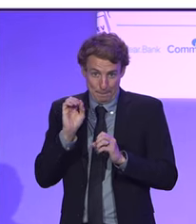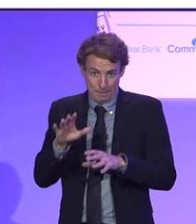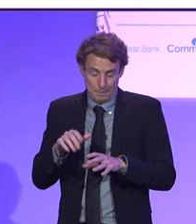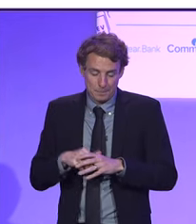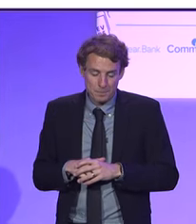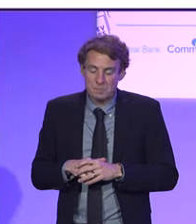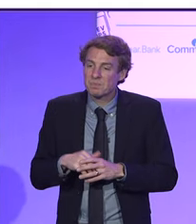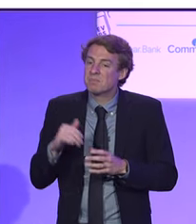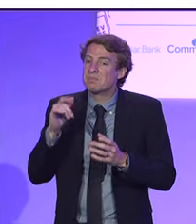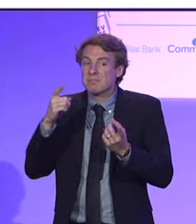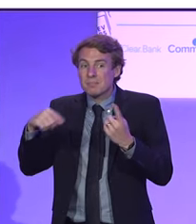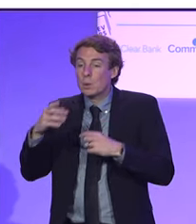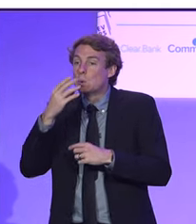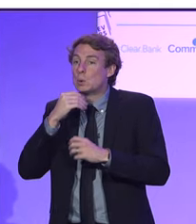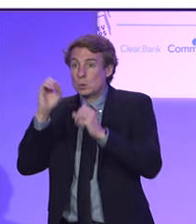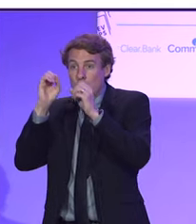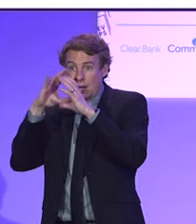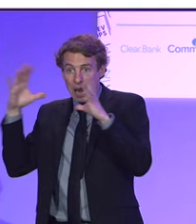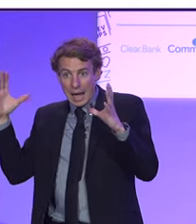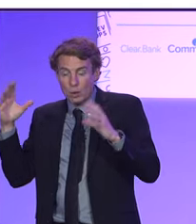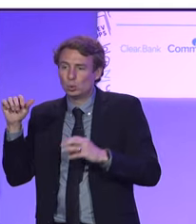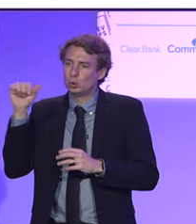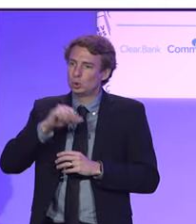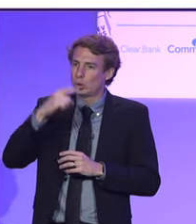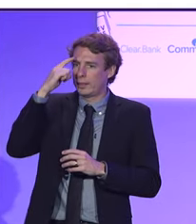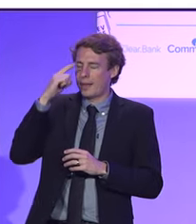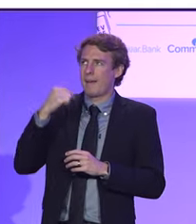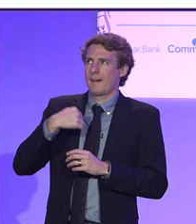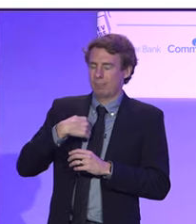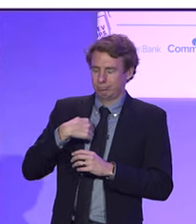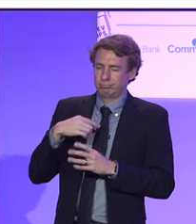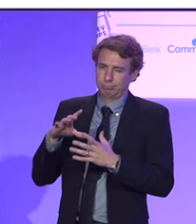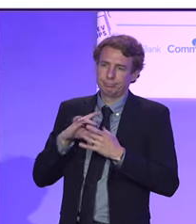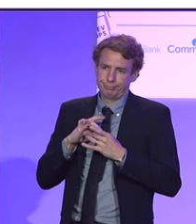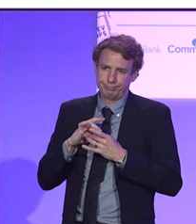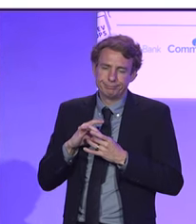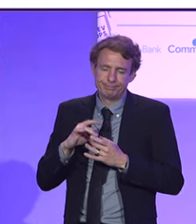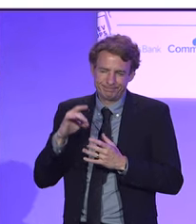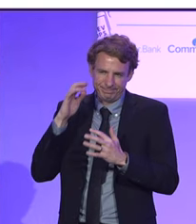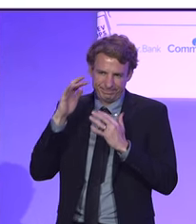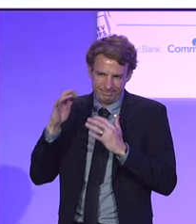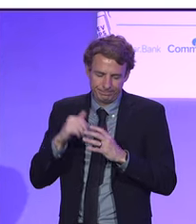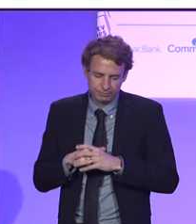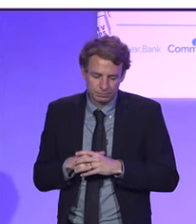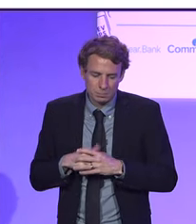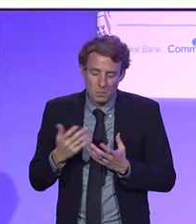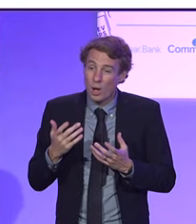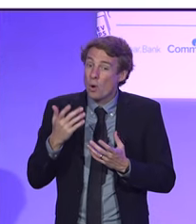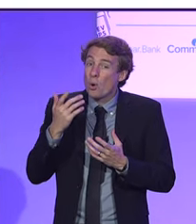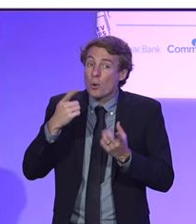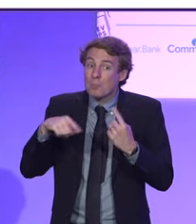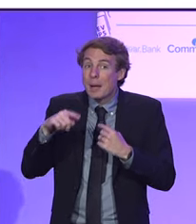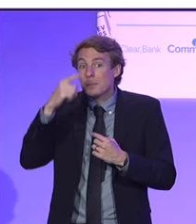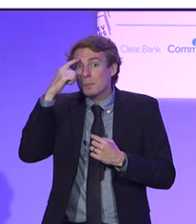cloud, some of this should resonate with you. You should be familiar with this. If you don't use the cloud or you're planning to use the cloud, these are